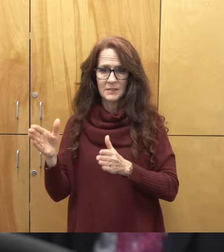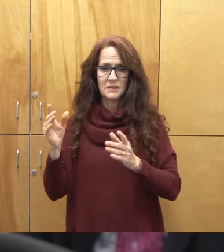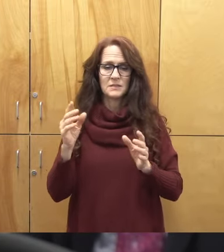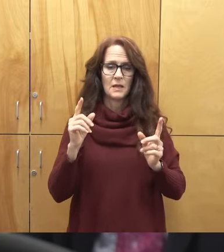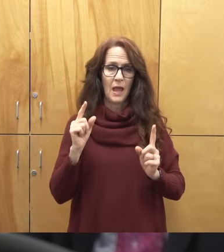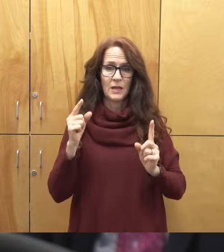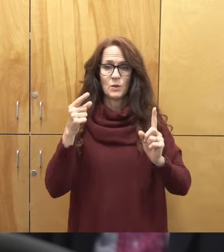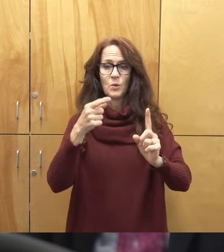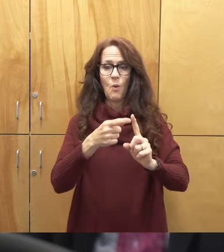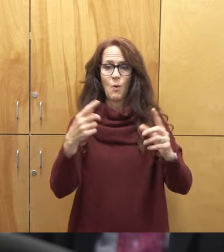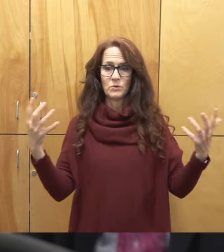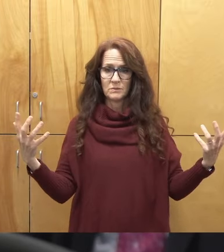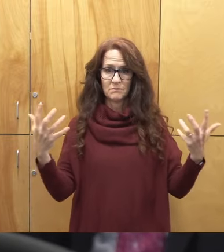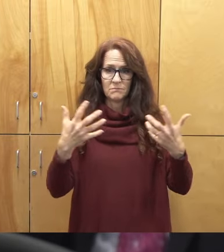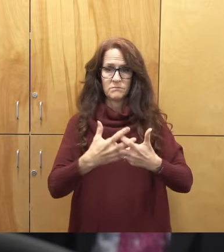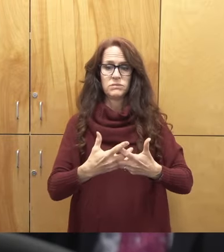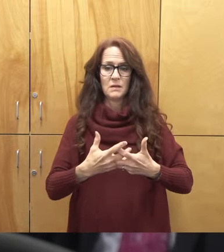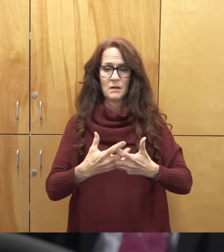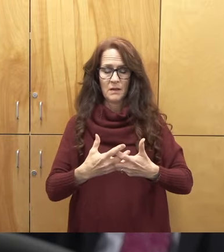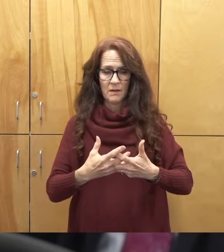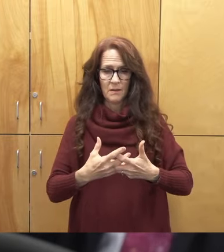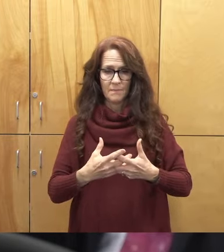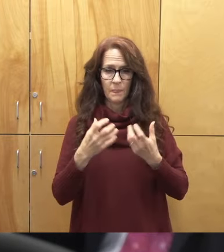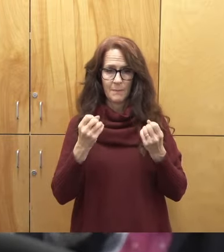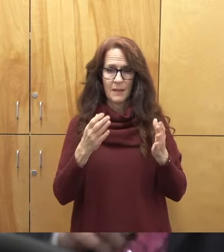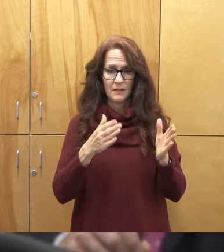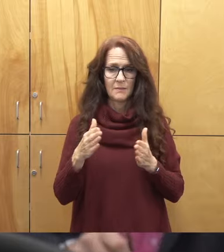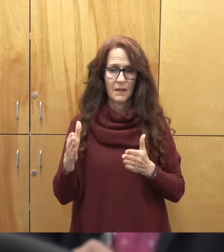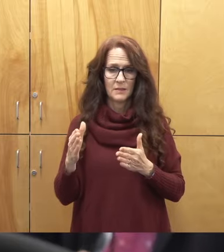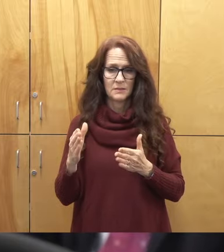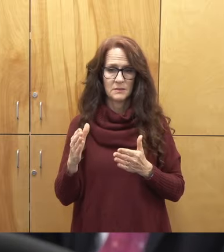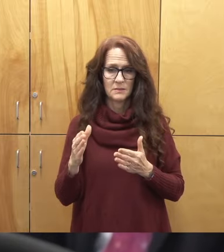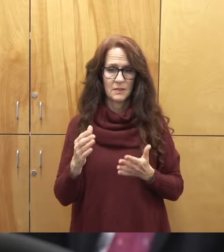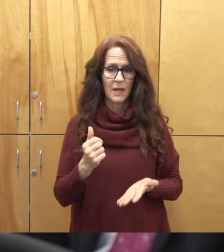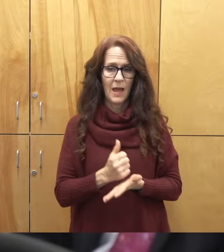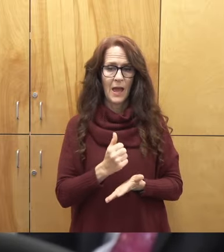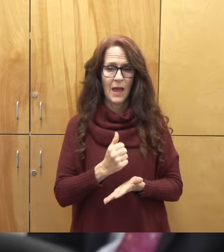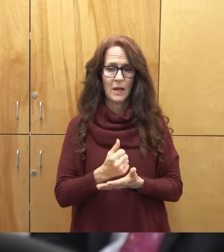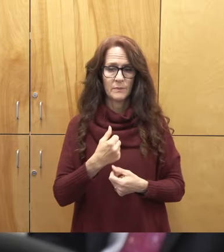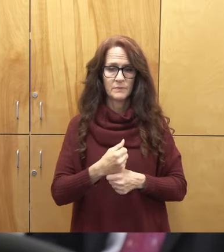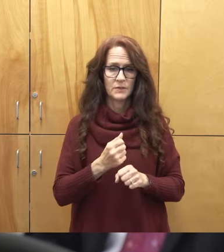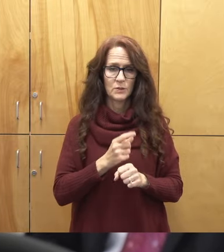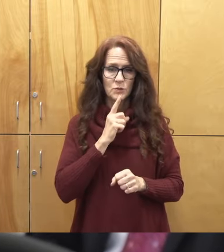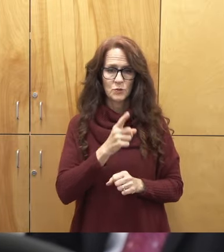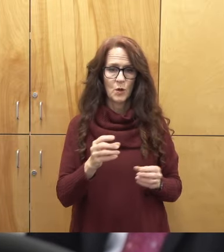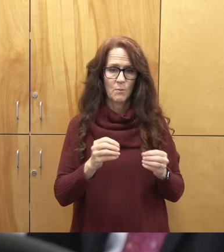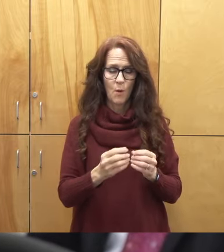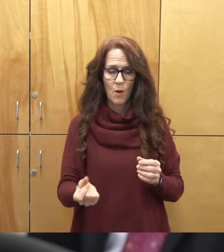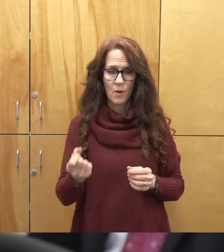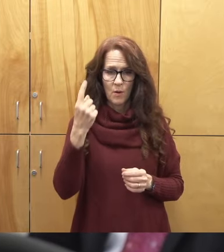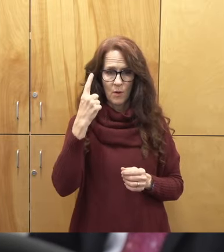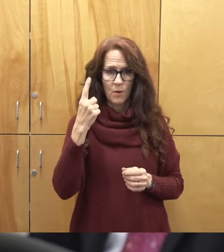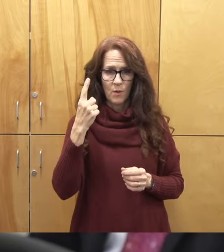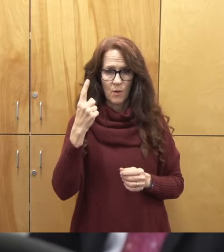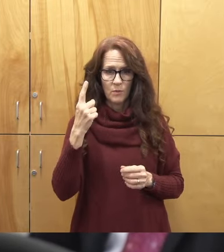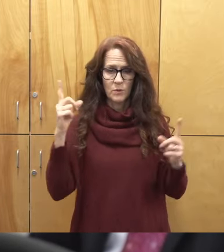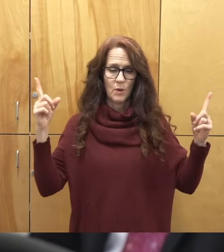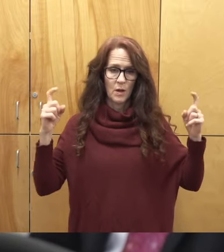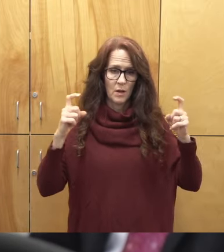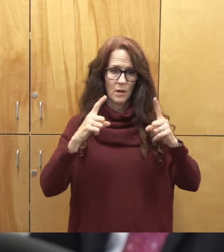goals that we have in many of these plans helps ensure more understanding to a very